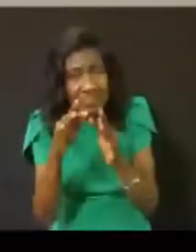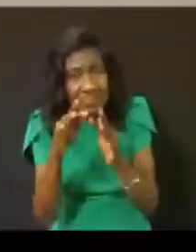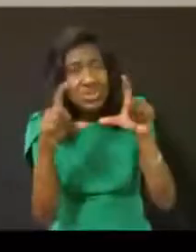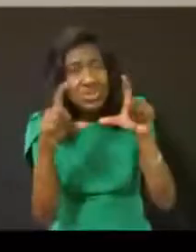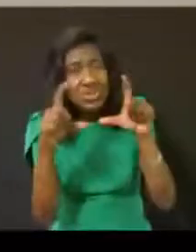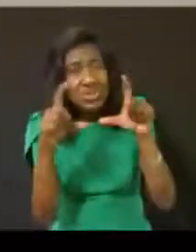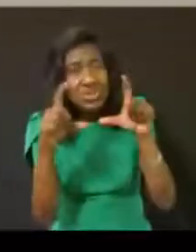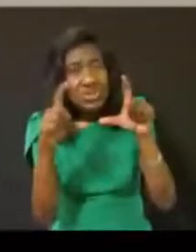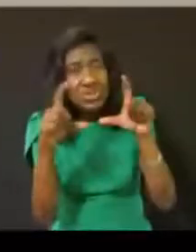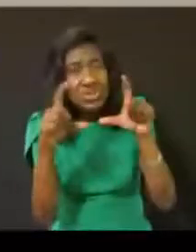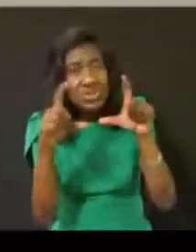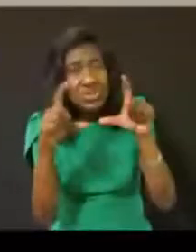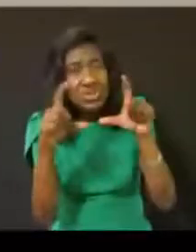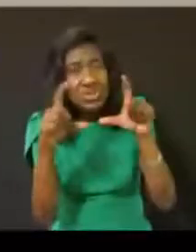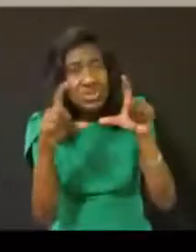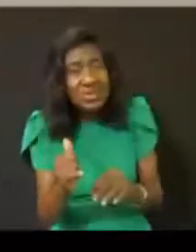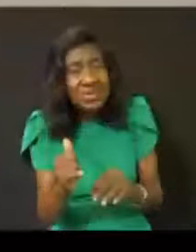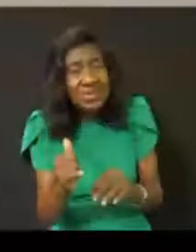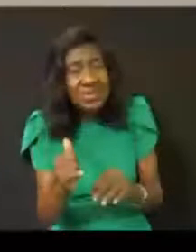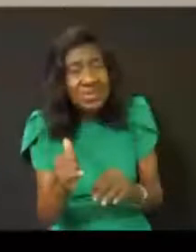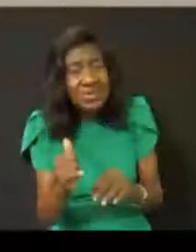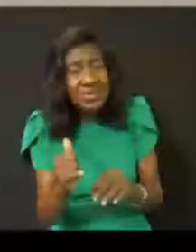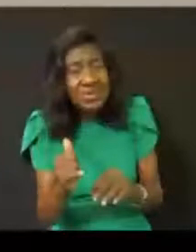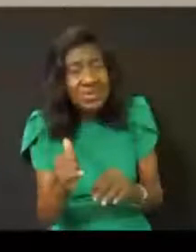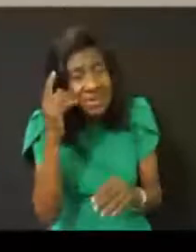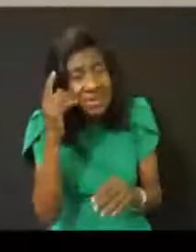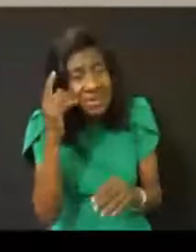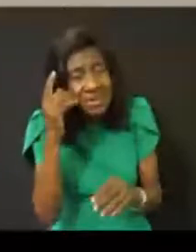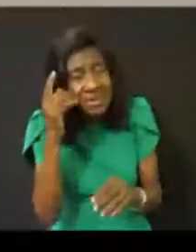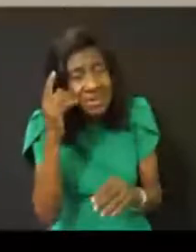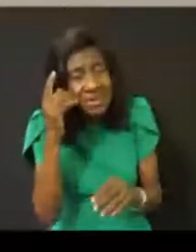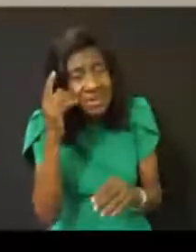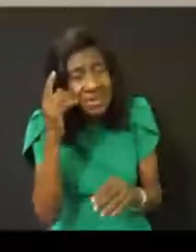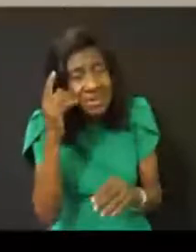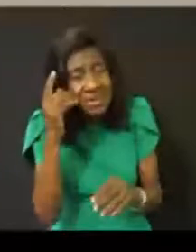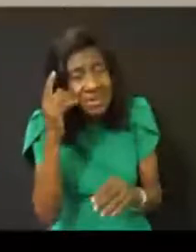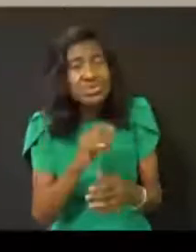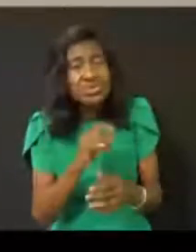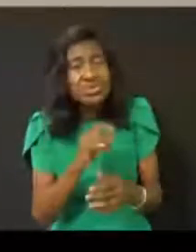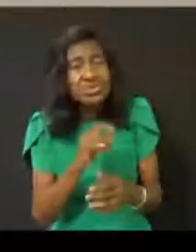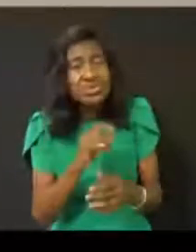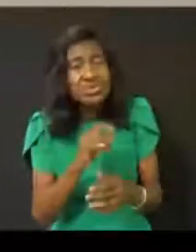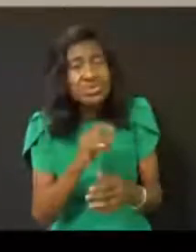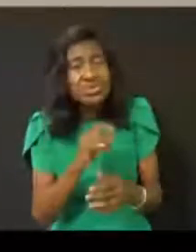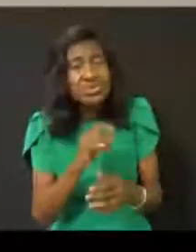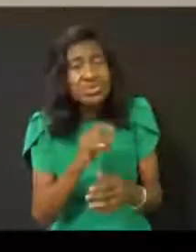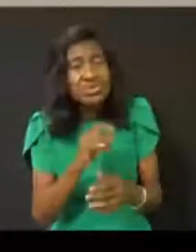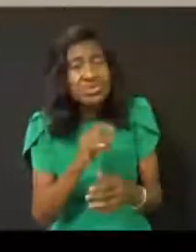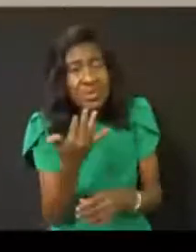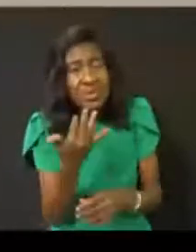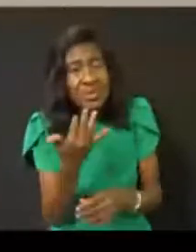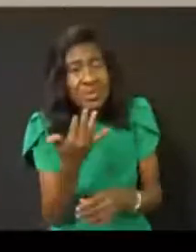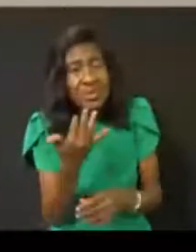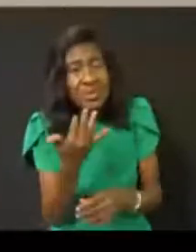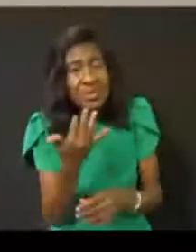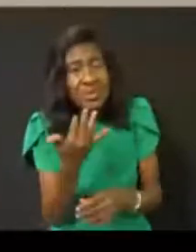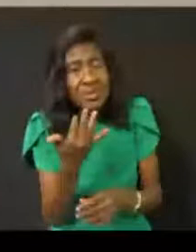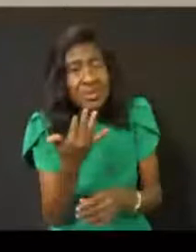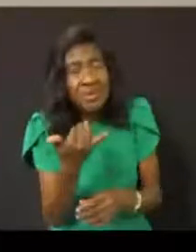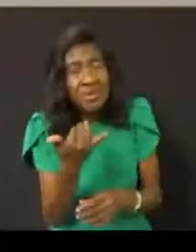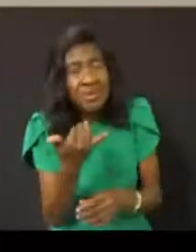are obviously experienced in looking at this, and it will, I think, in the case specifically of the